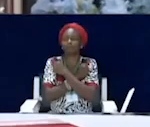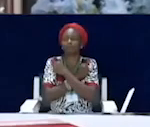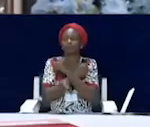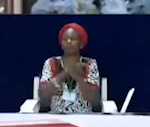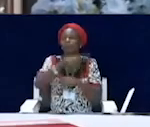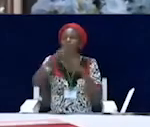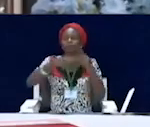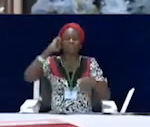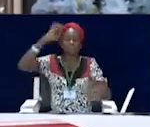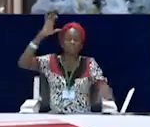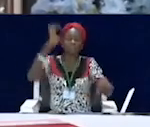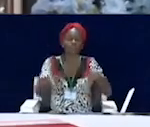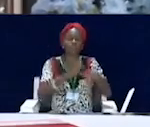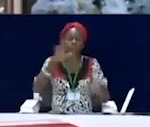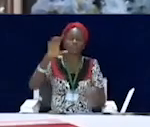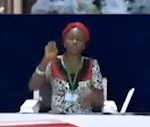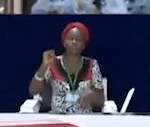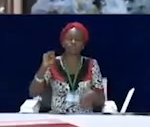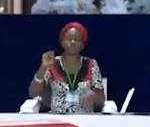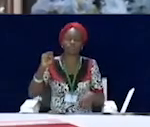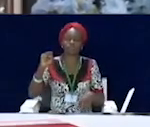when He touches,